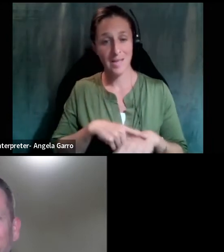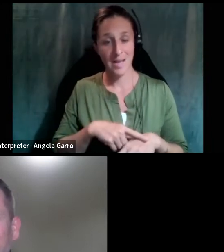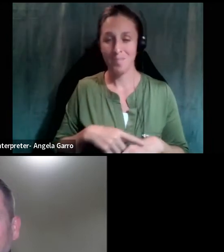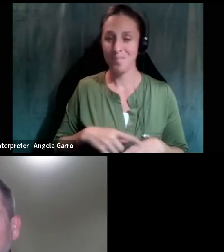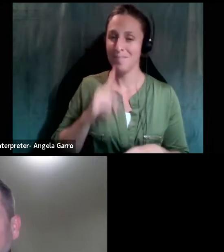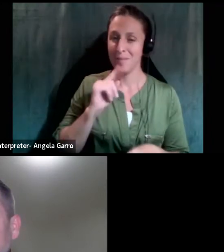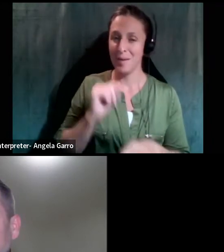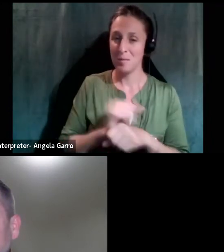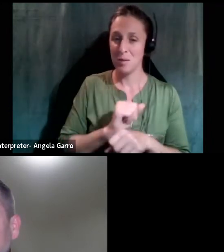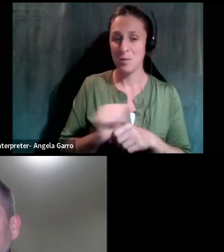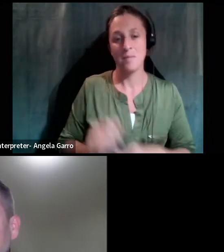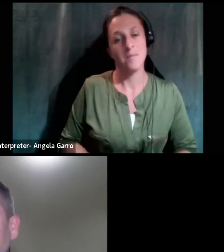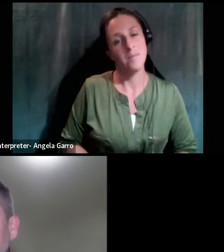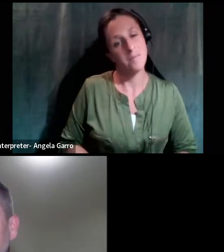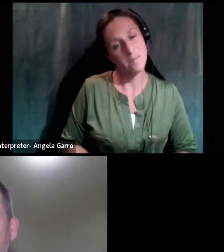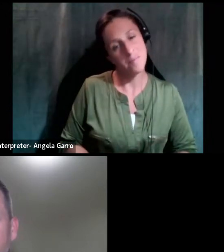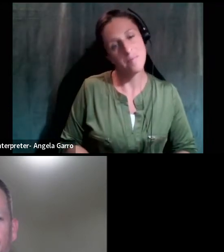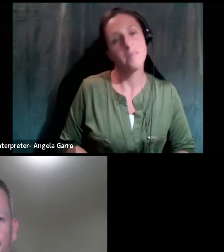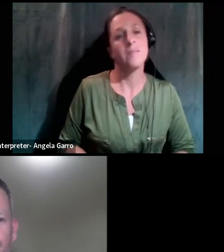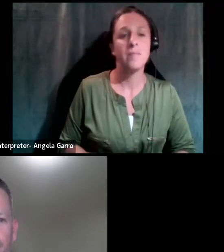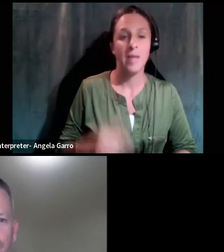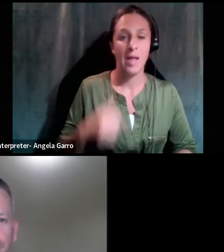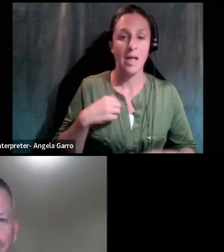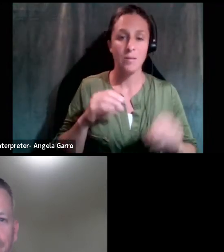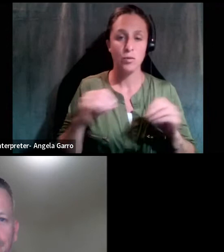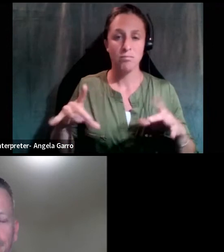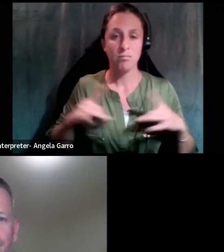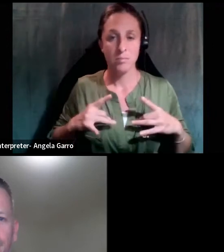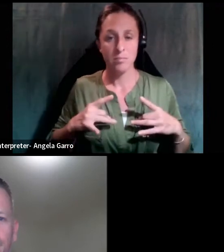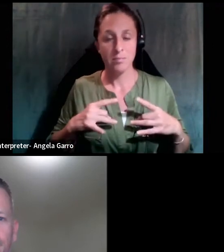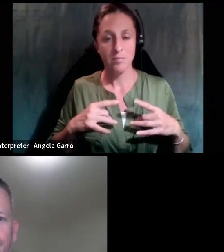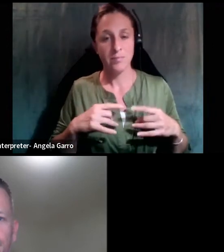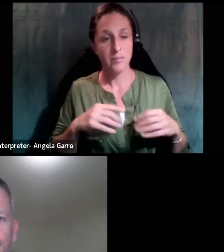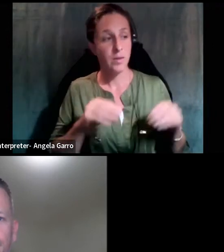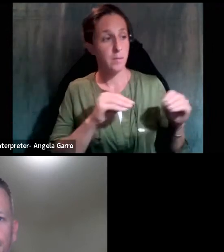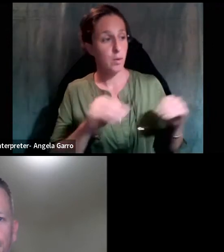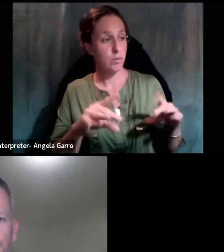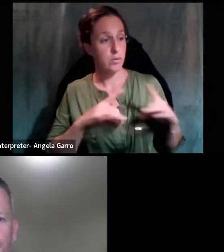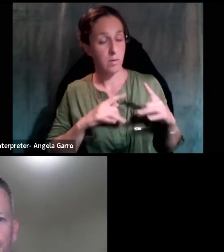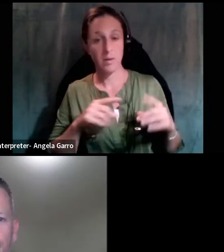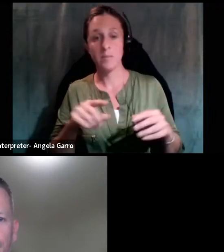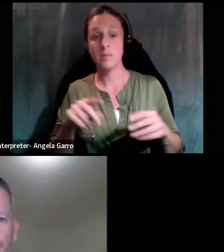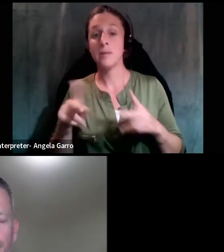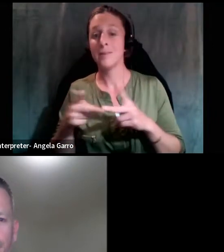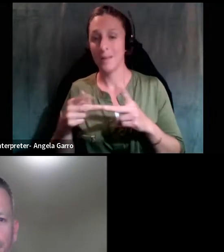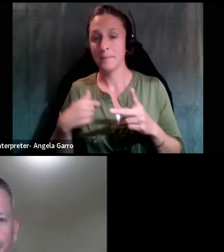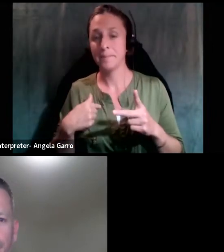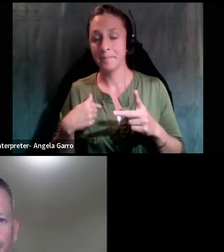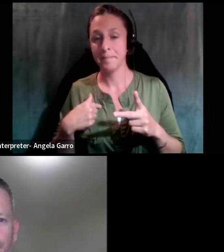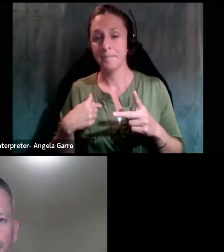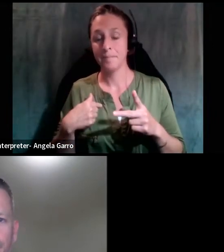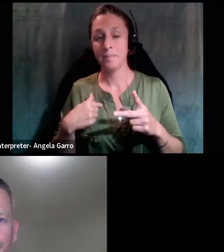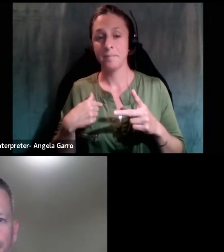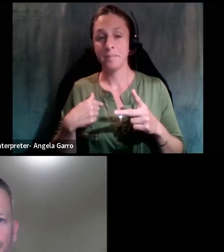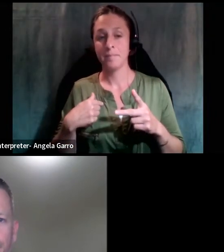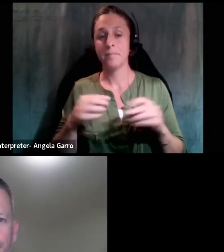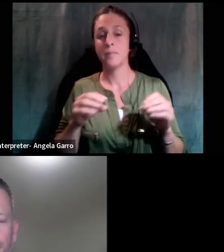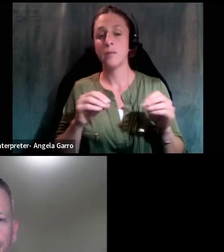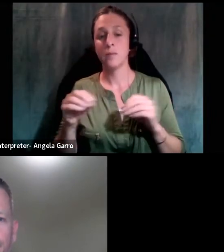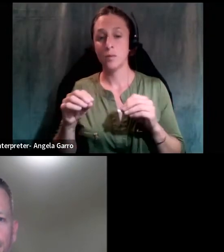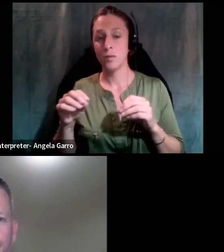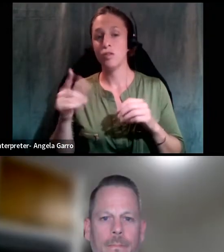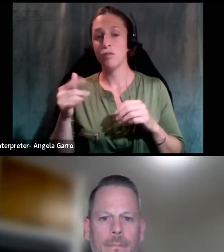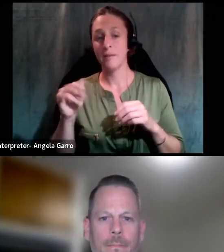Absolutely. I'll move adoption. All right. There's a motion to adopt. Is there a second? I'll second that. Okay. Motion made by Trustee